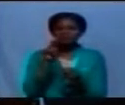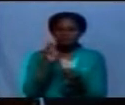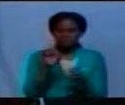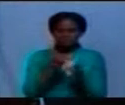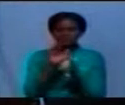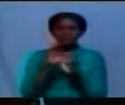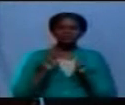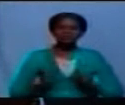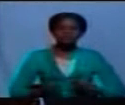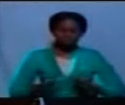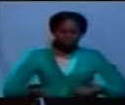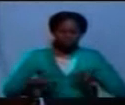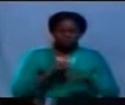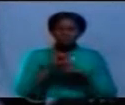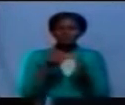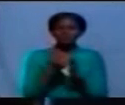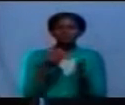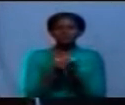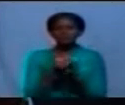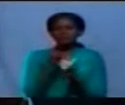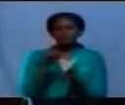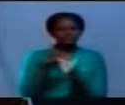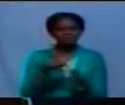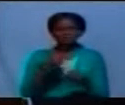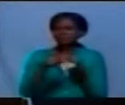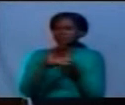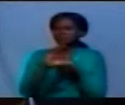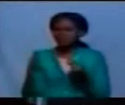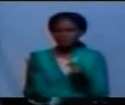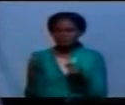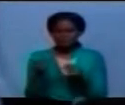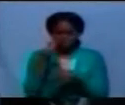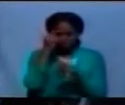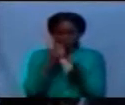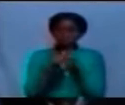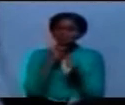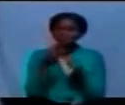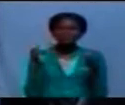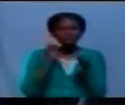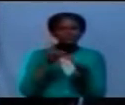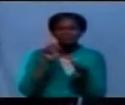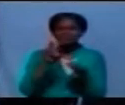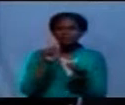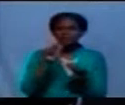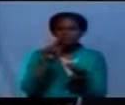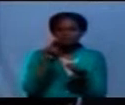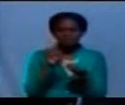know that those expenses, you need to scale them down. Because they're not adding value. They're of no use.